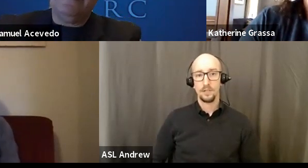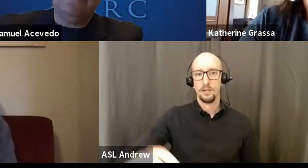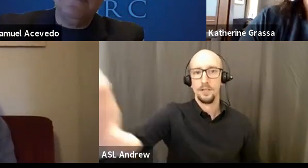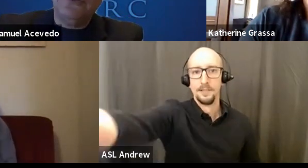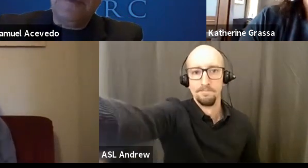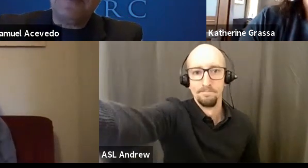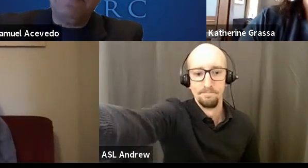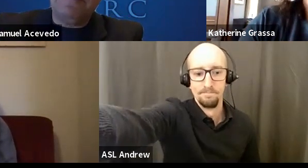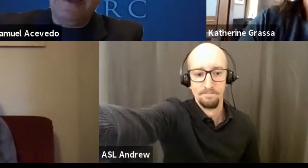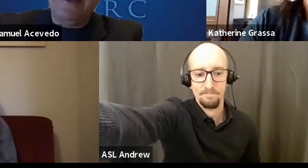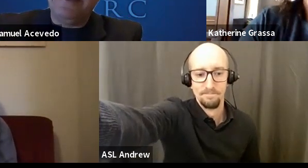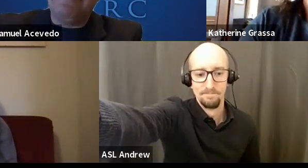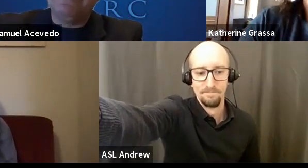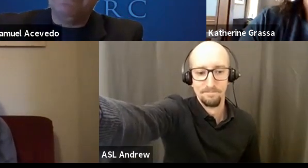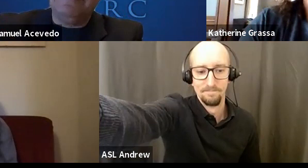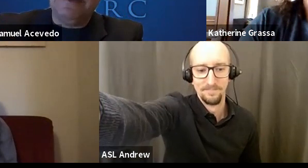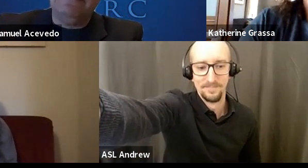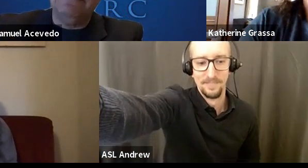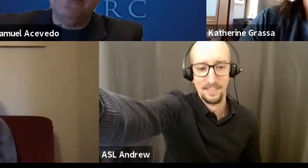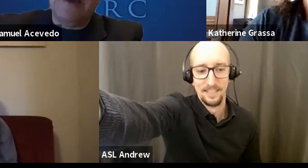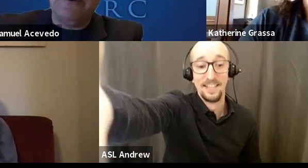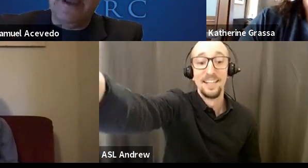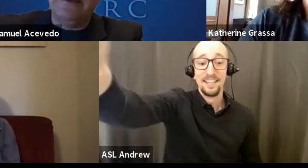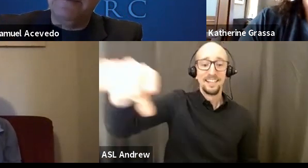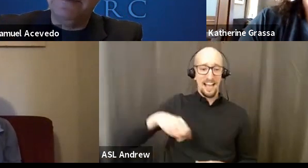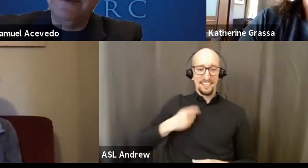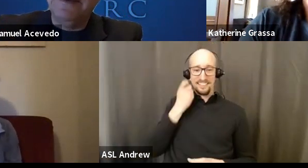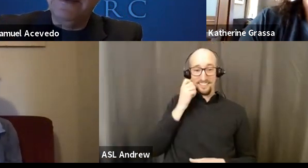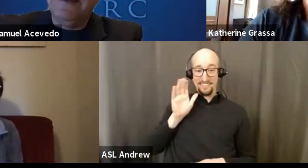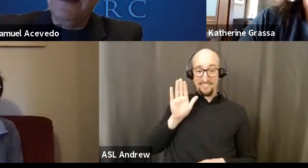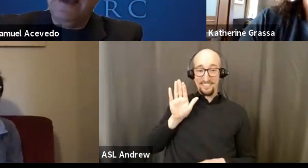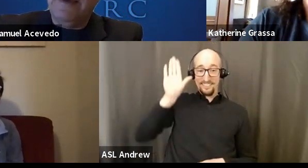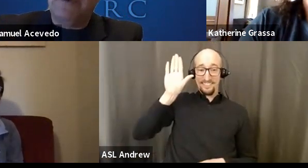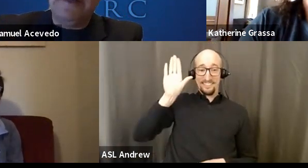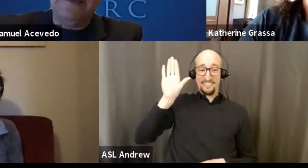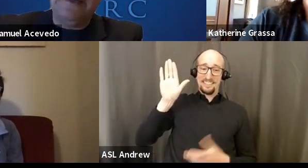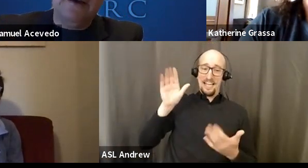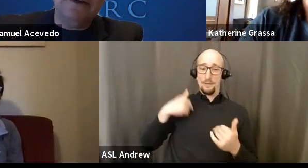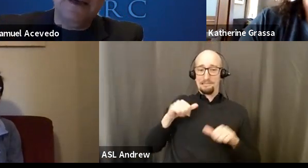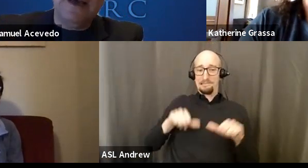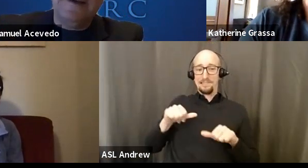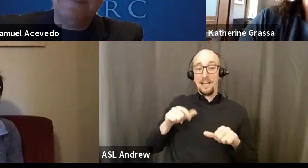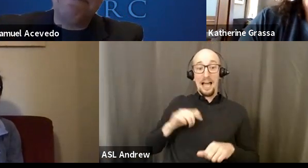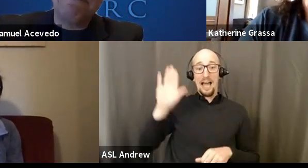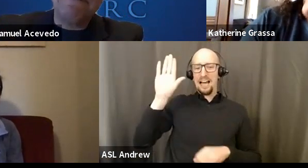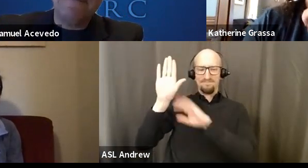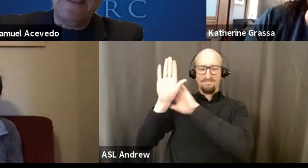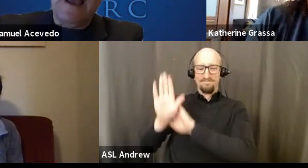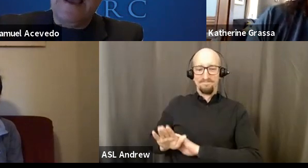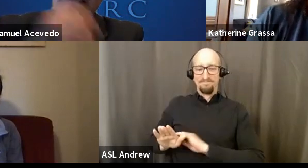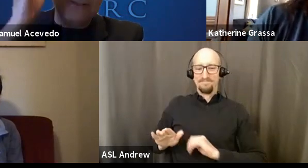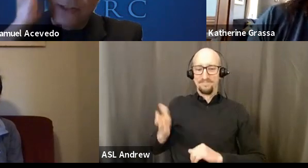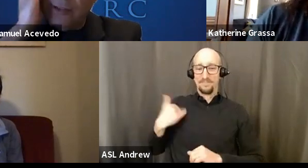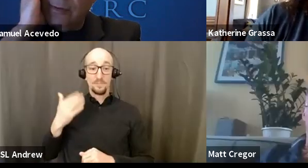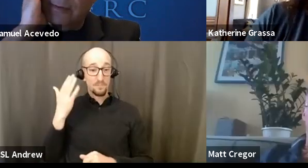I sheepishly put my hand up, my cyber hand up, and brought it down.